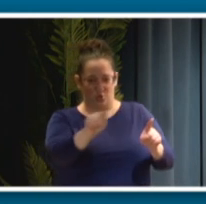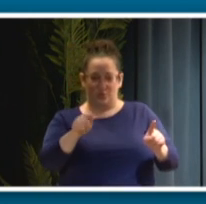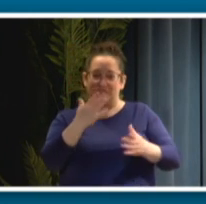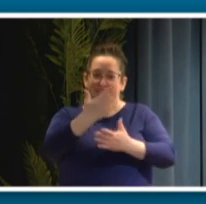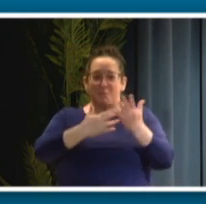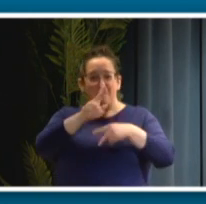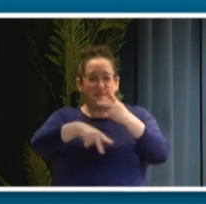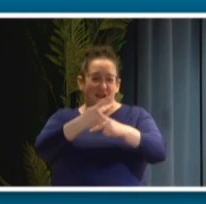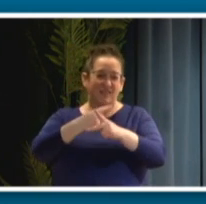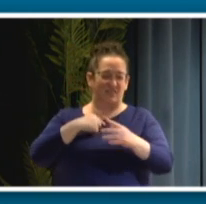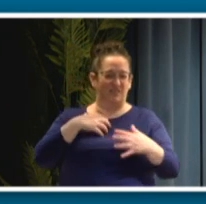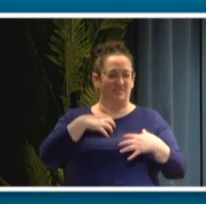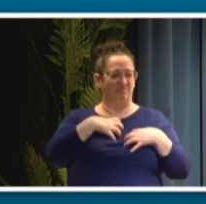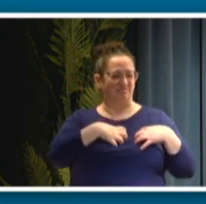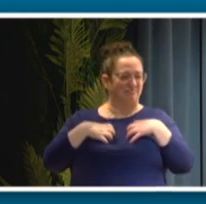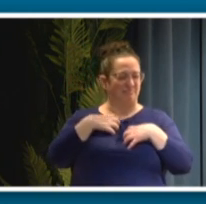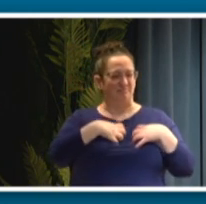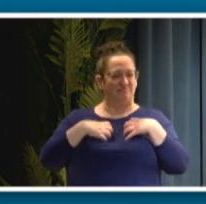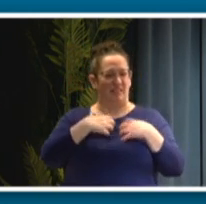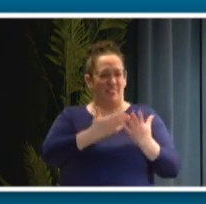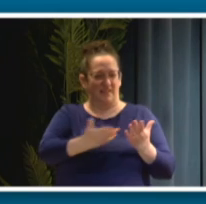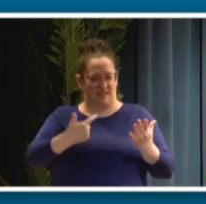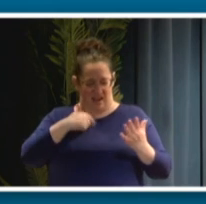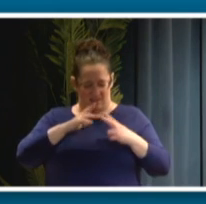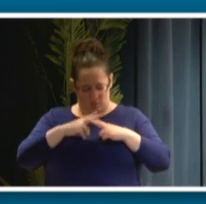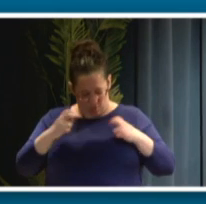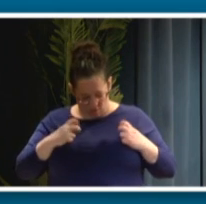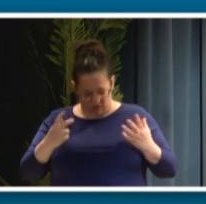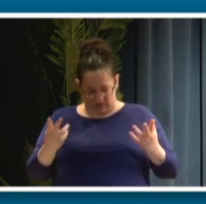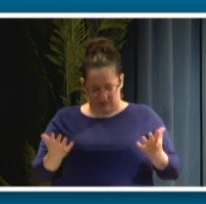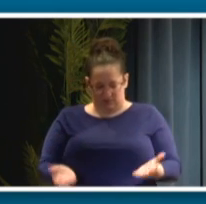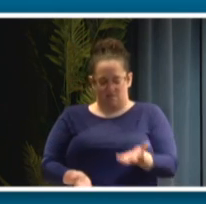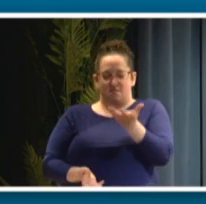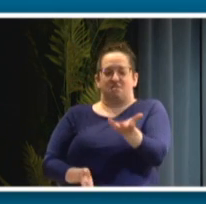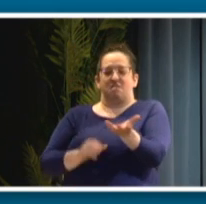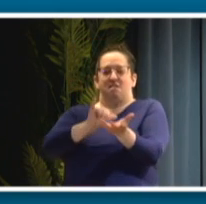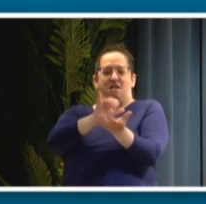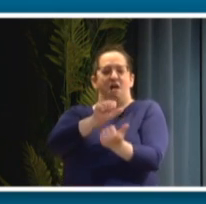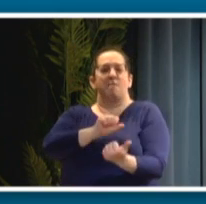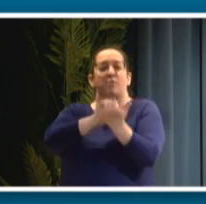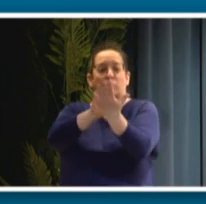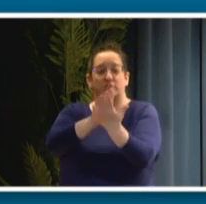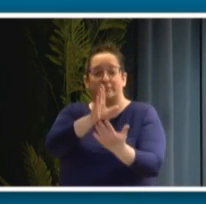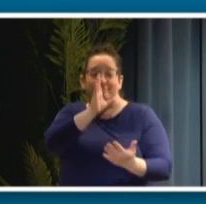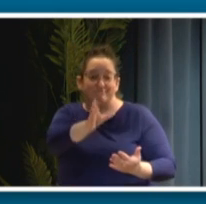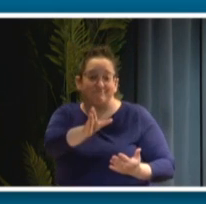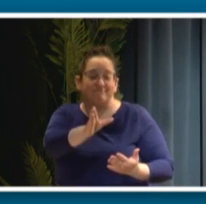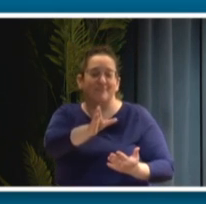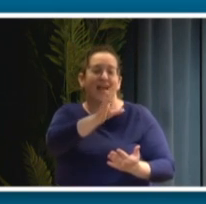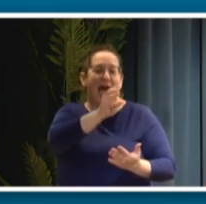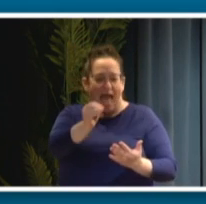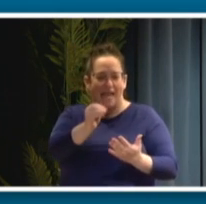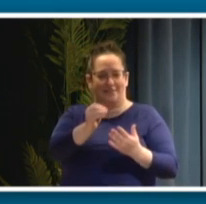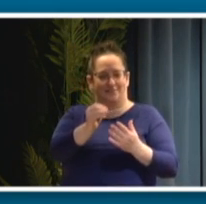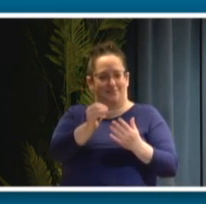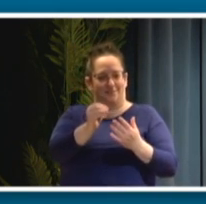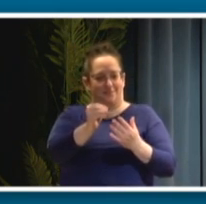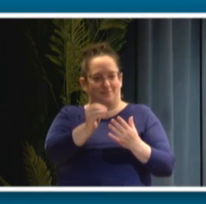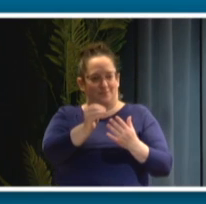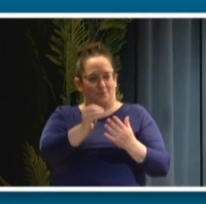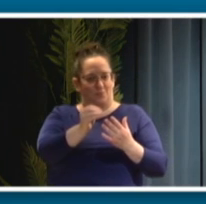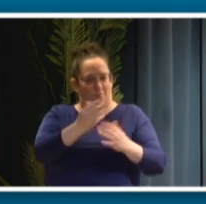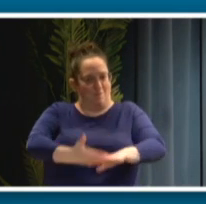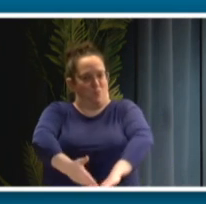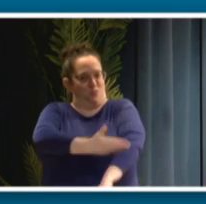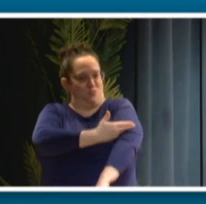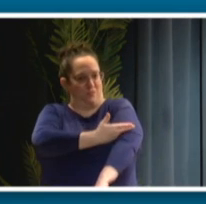I got to sort out. And I'd rather be honest about that in hopes to be less harmful than to act like I'm on some valiant